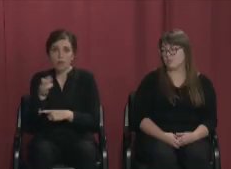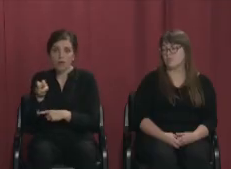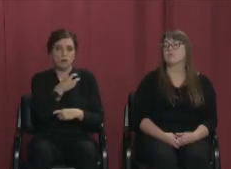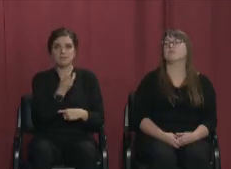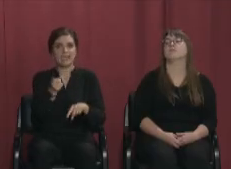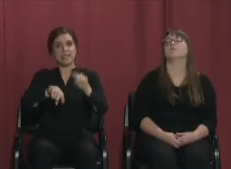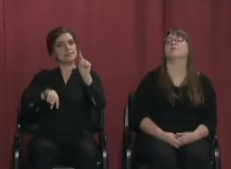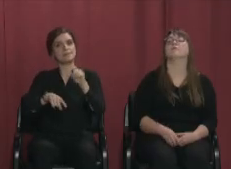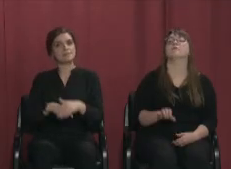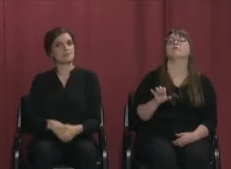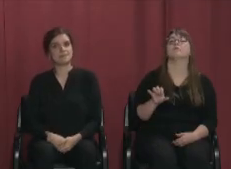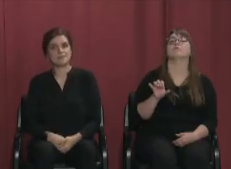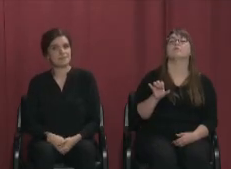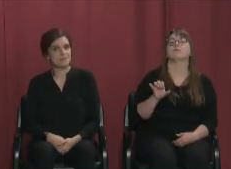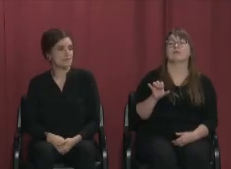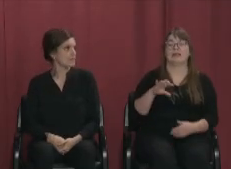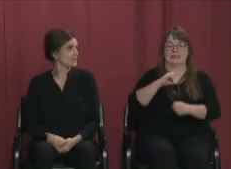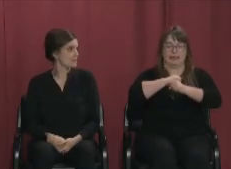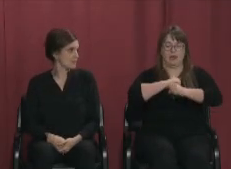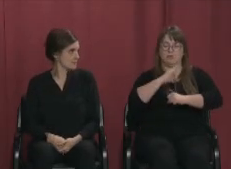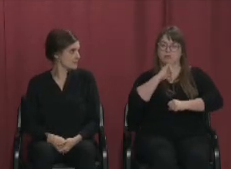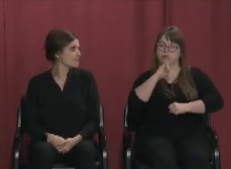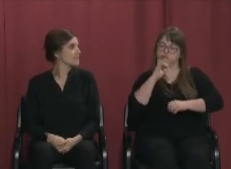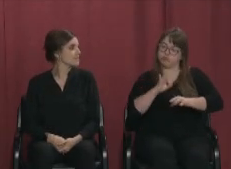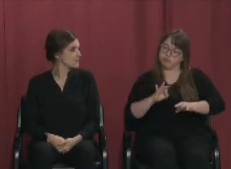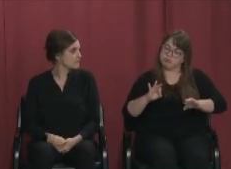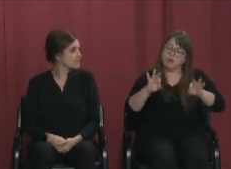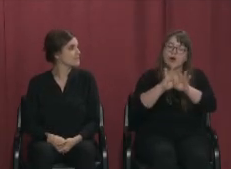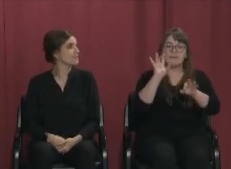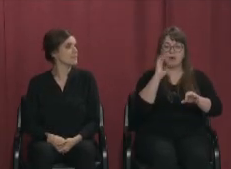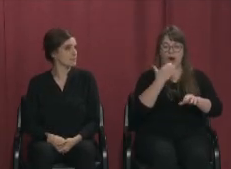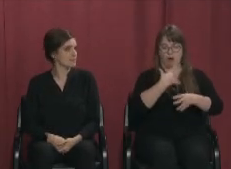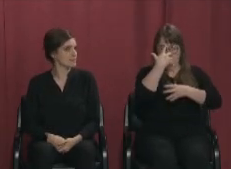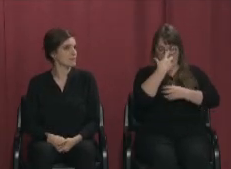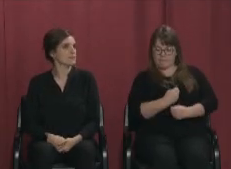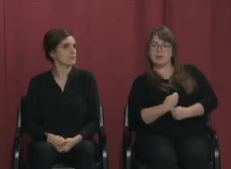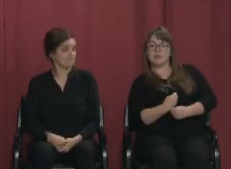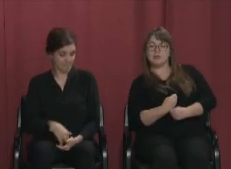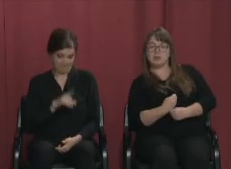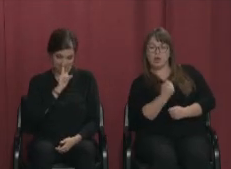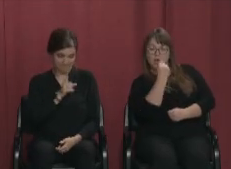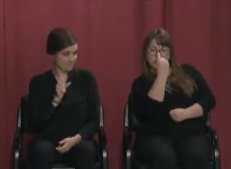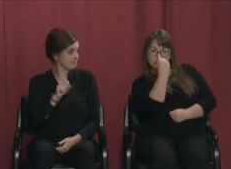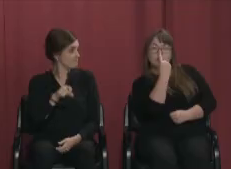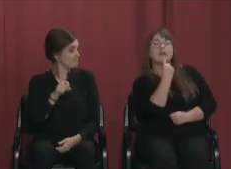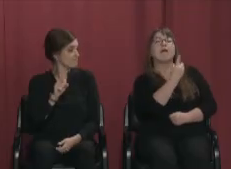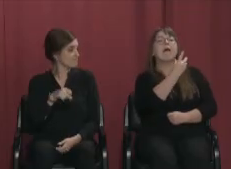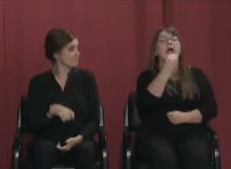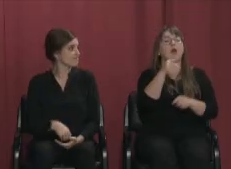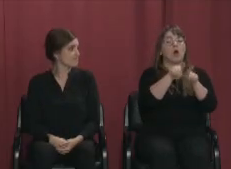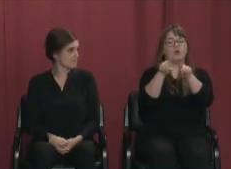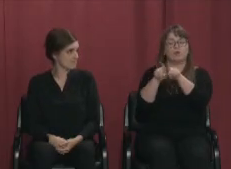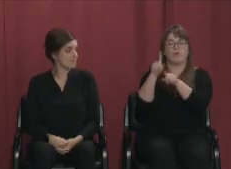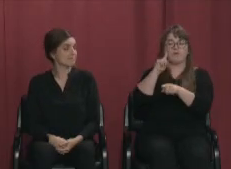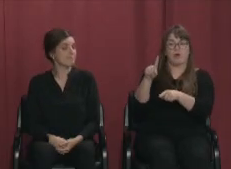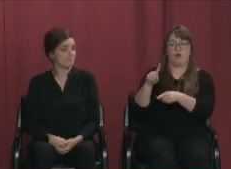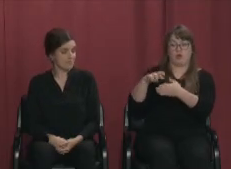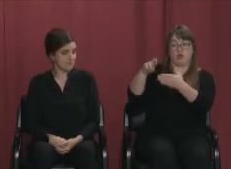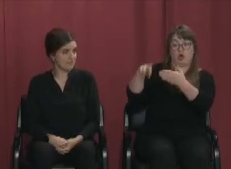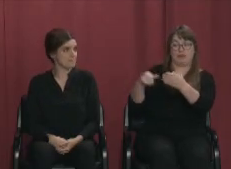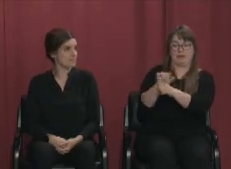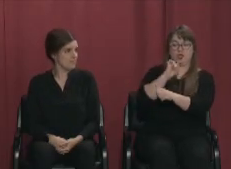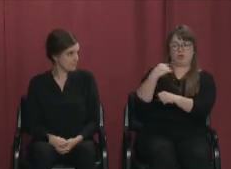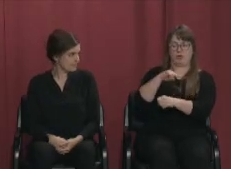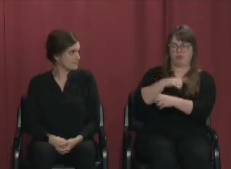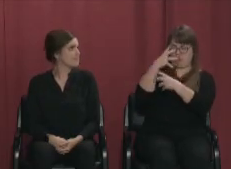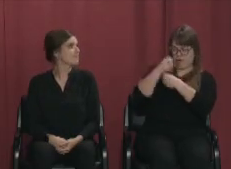Right, and that security becoming so essential to our confidence, Absolutely. but also to the outcome, the results, and our confidence in the results. And that's why